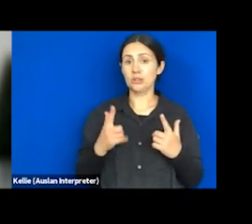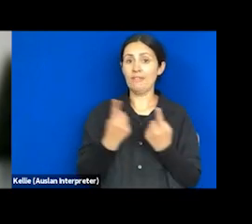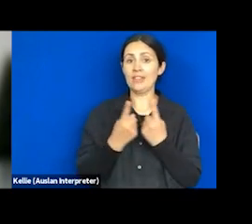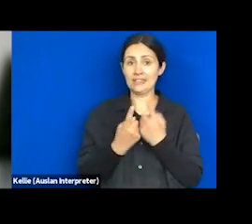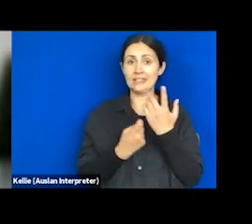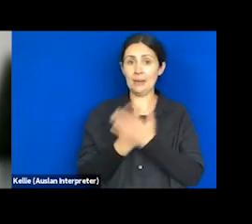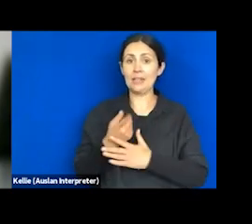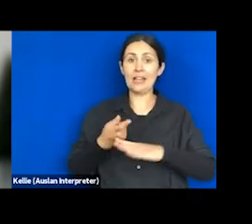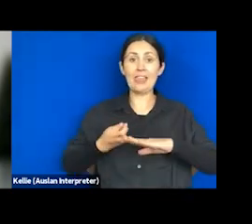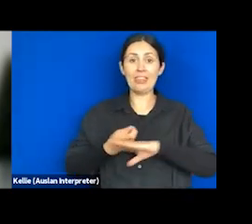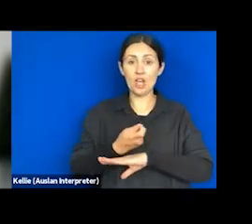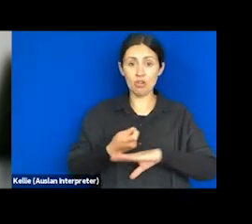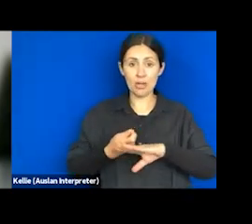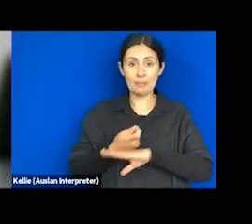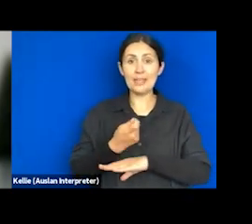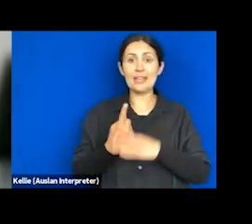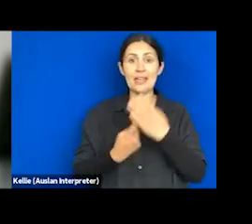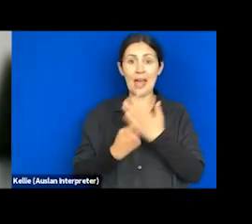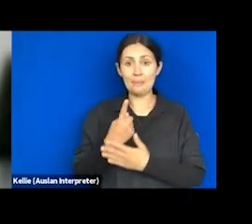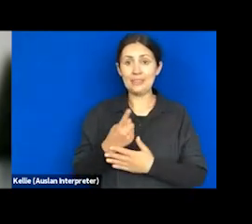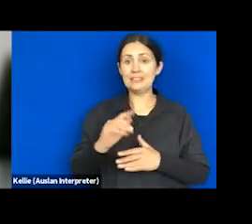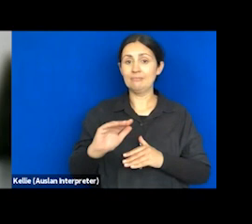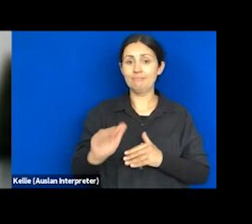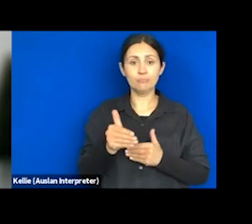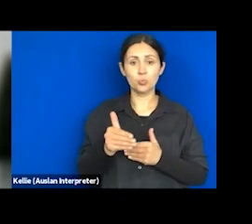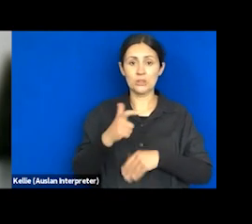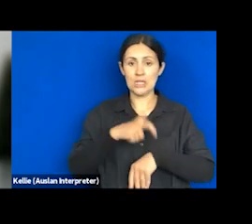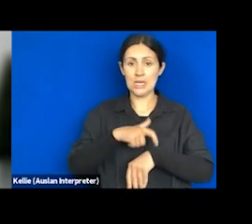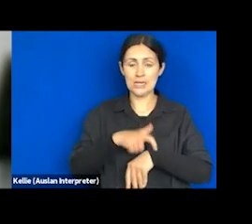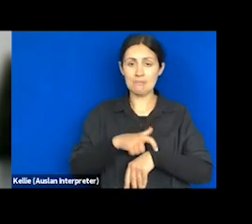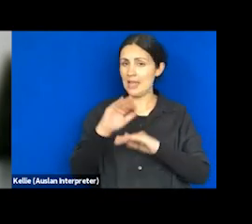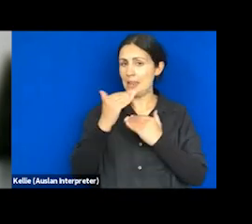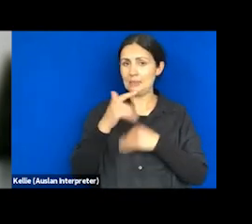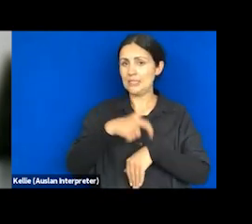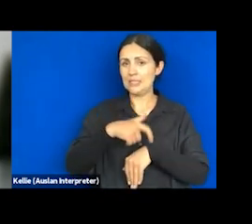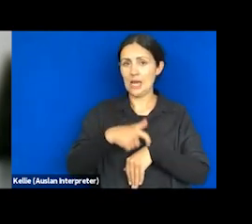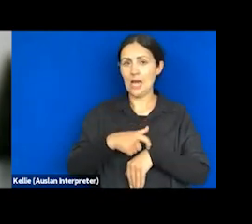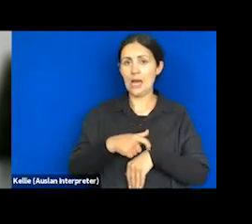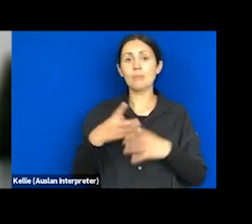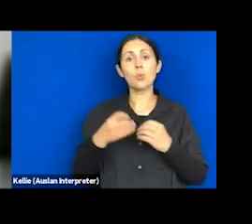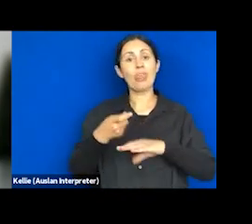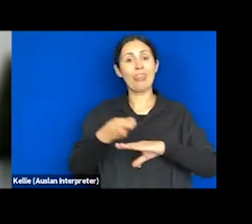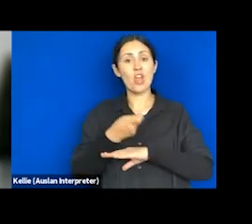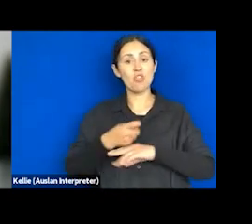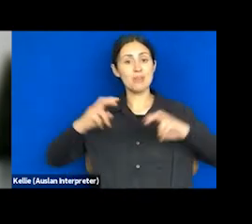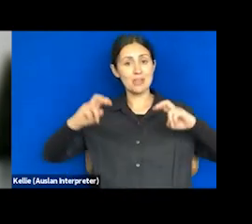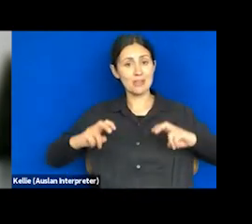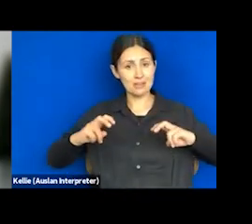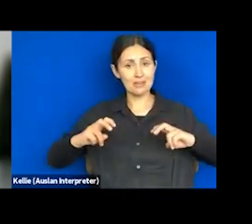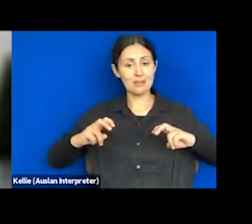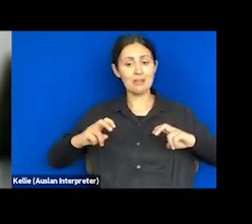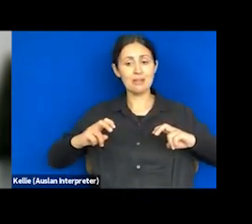Therapy happened, this package of treatment happens over a limited time frame. And in the therapeutic setting and in research setting, it's